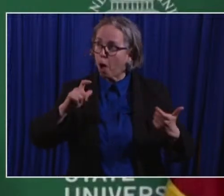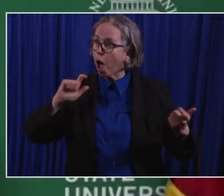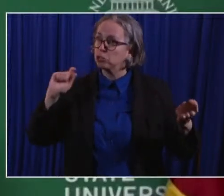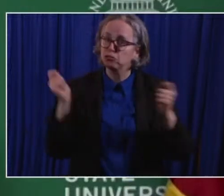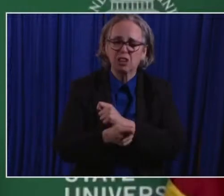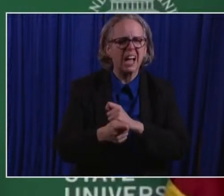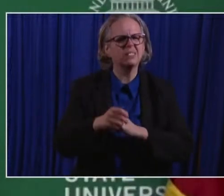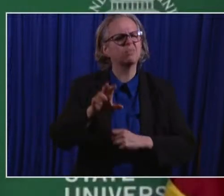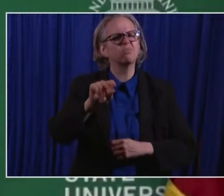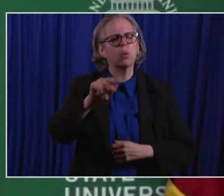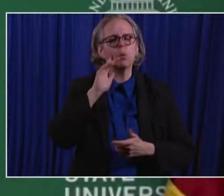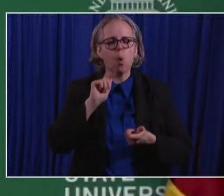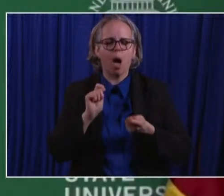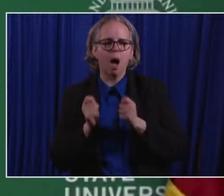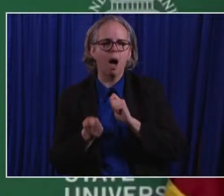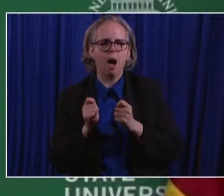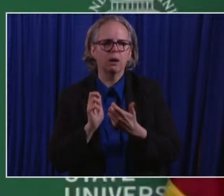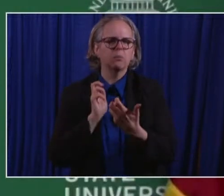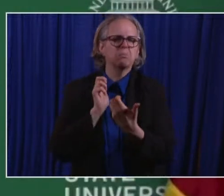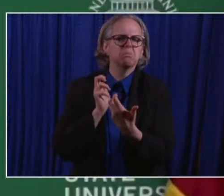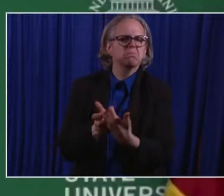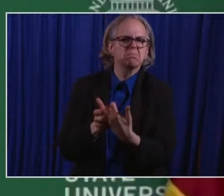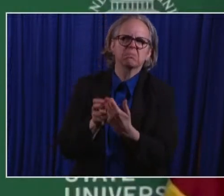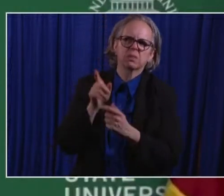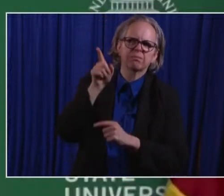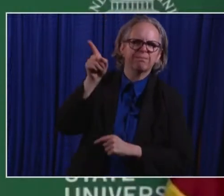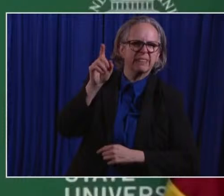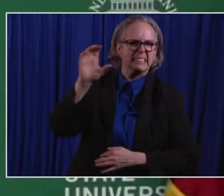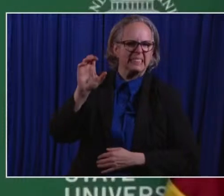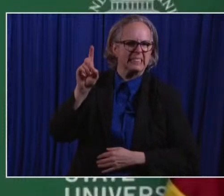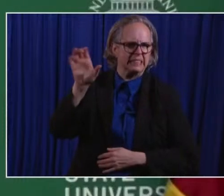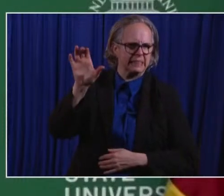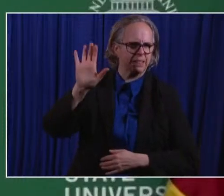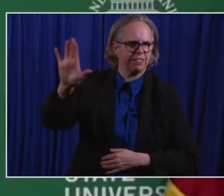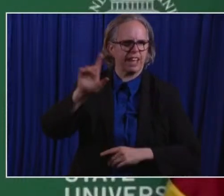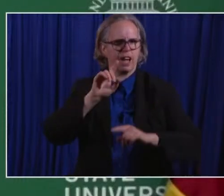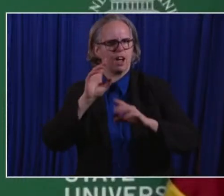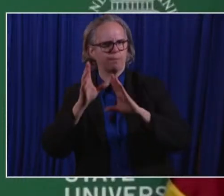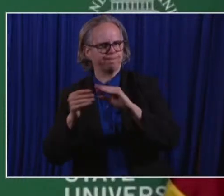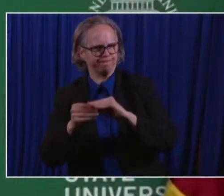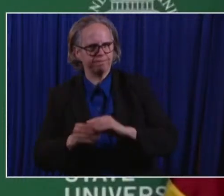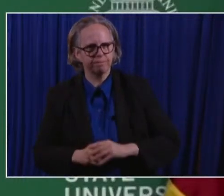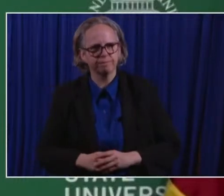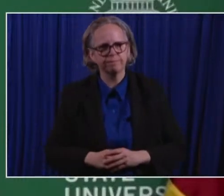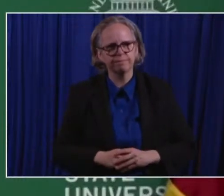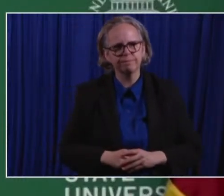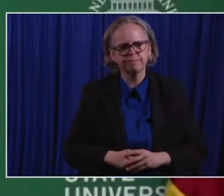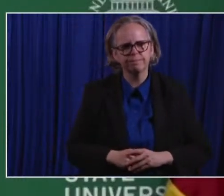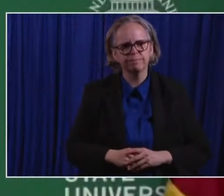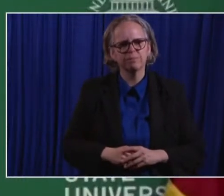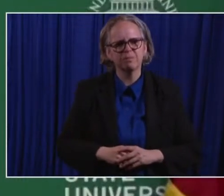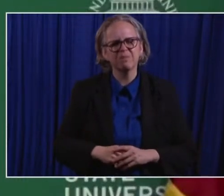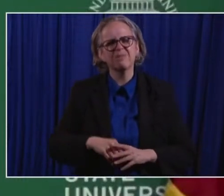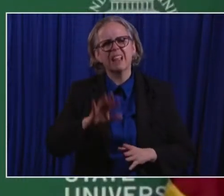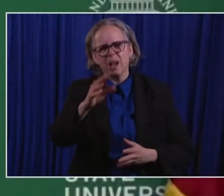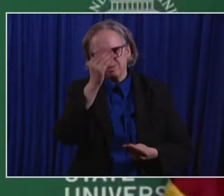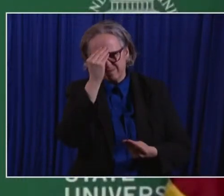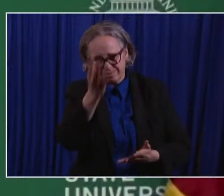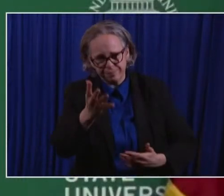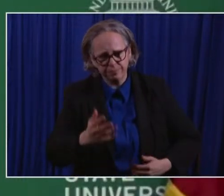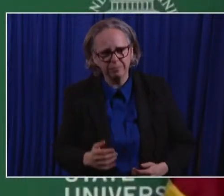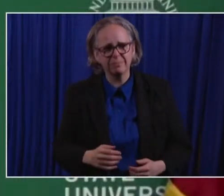We put out those health orders, we did not have them vaccinated. So again, I think the basic